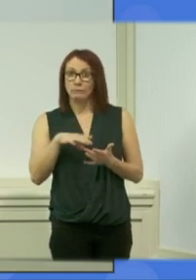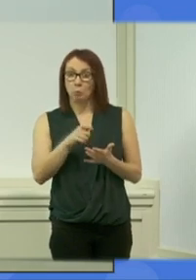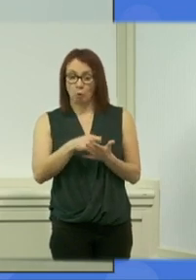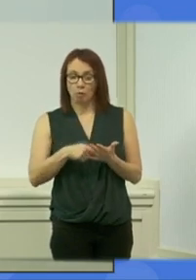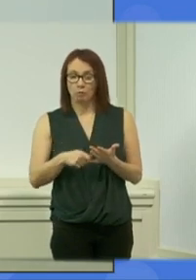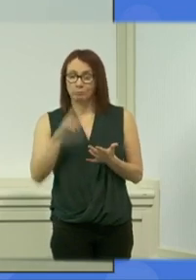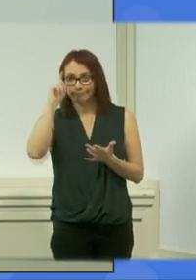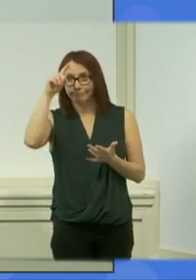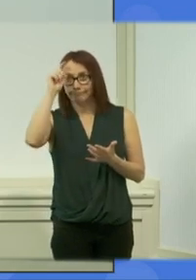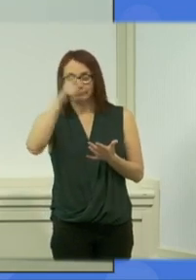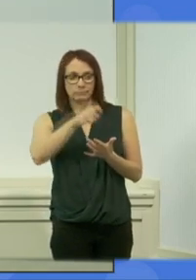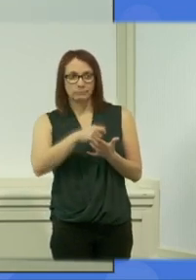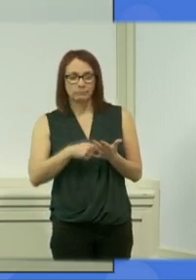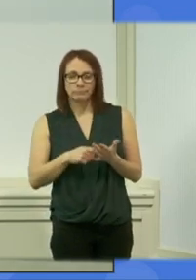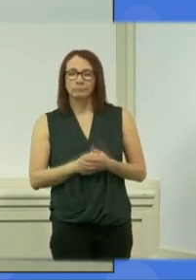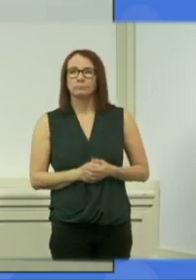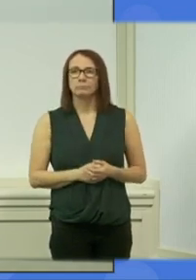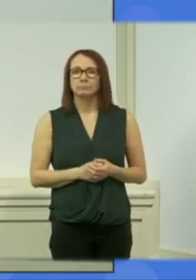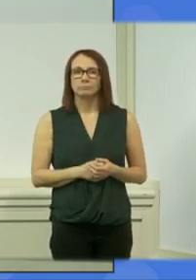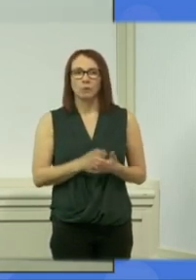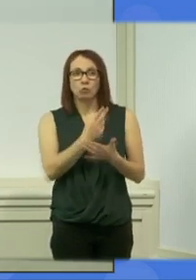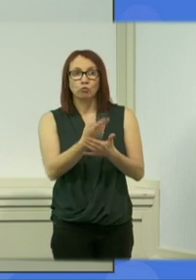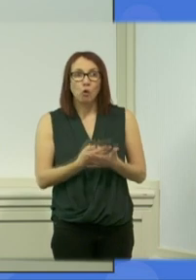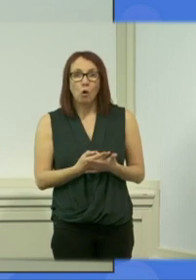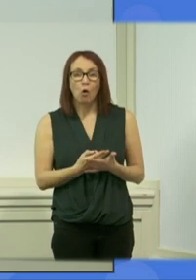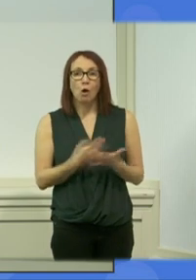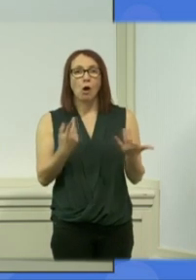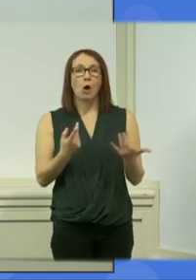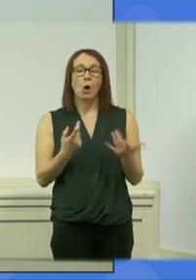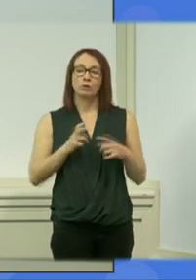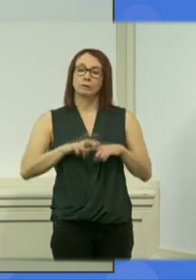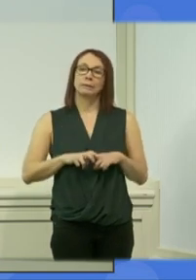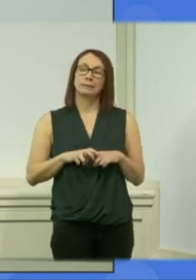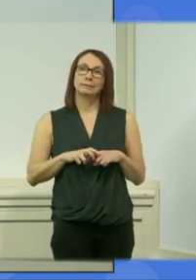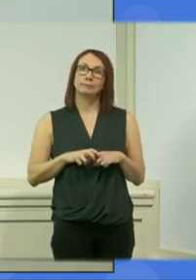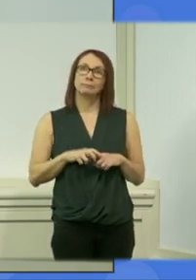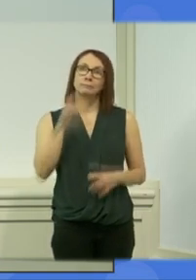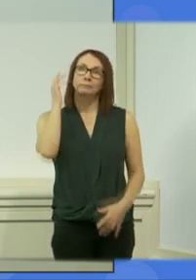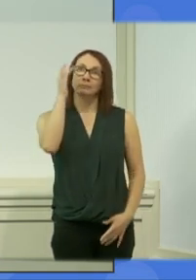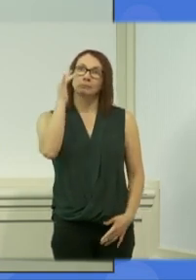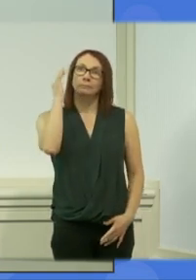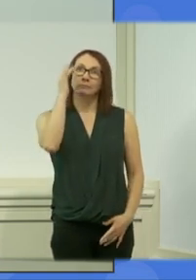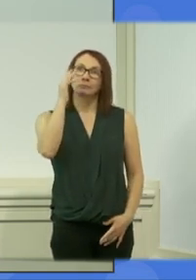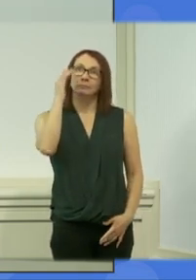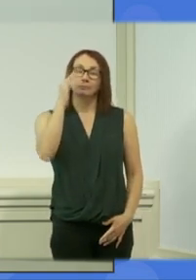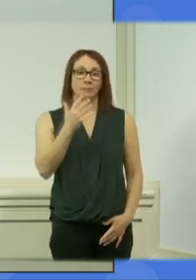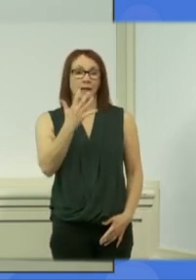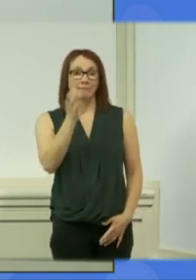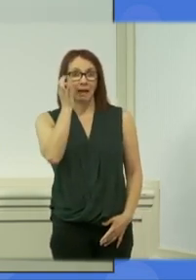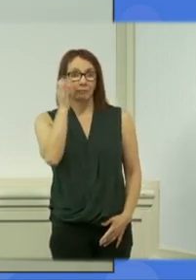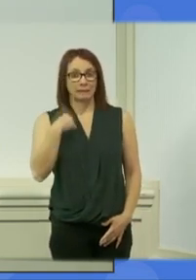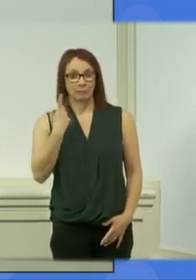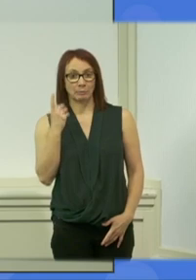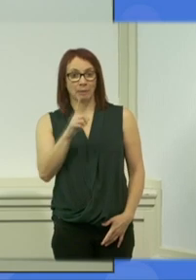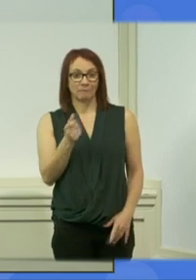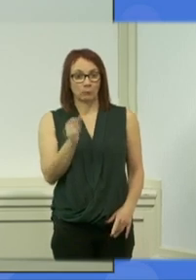with the speaker's pictures on. Write on them, draw on them, or just sit with yourself and have a think about what you heard there. But in 5 minutes, I'll be back to